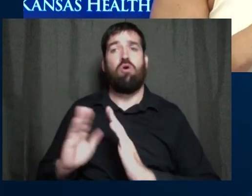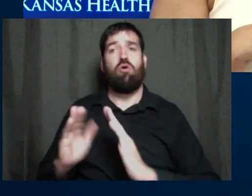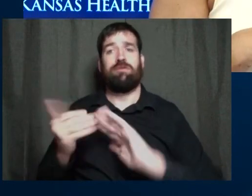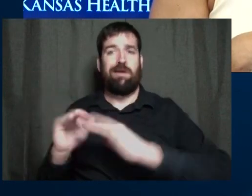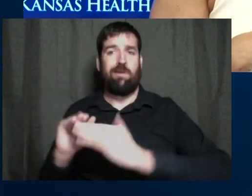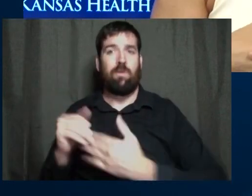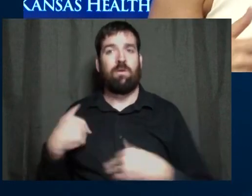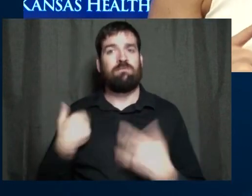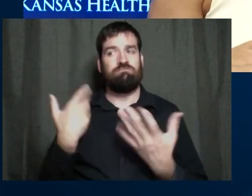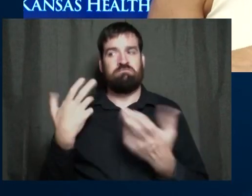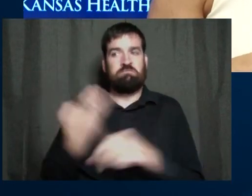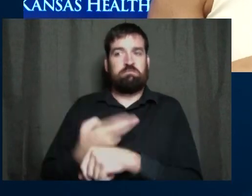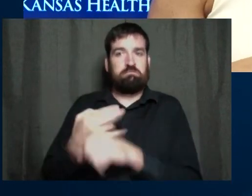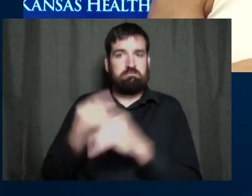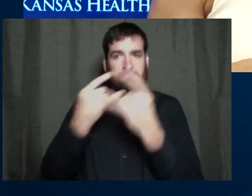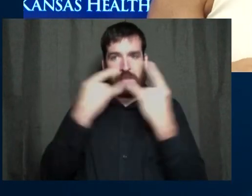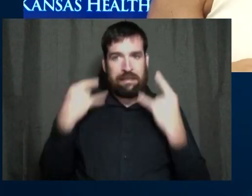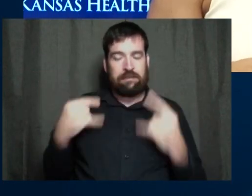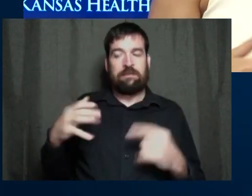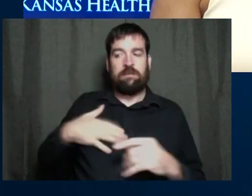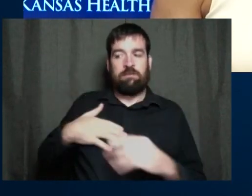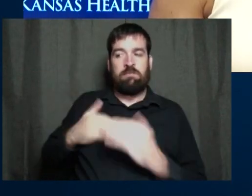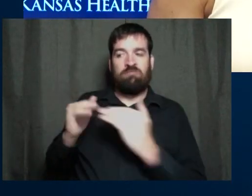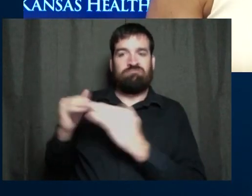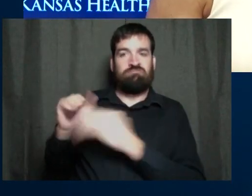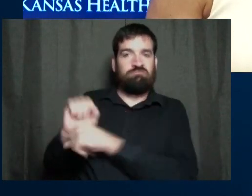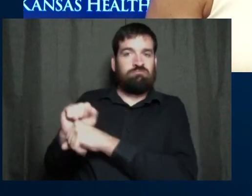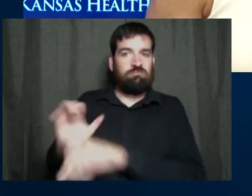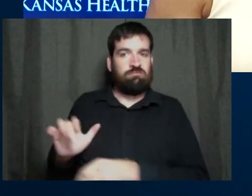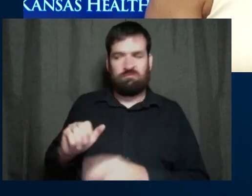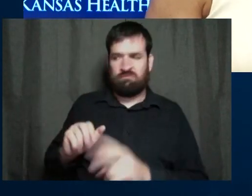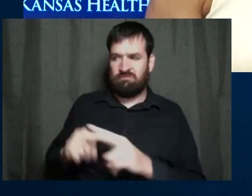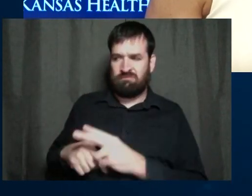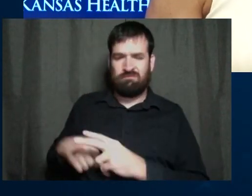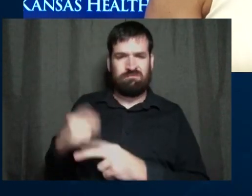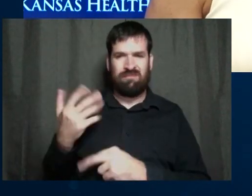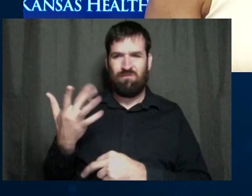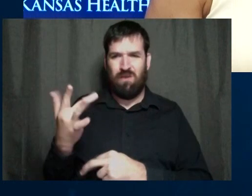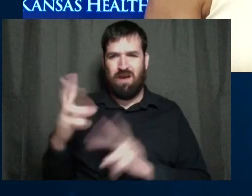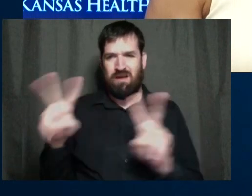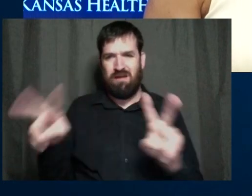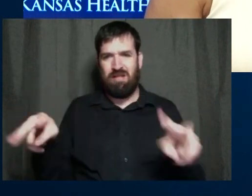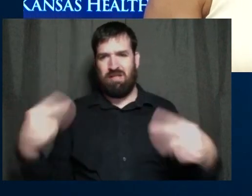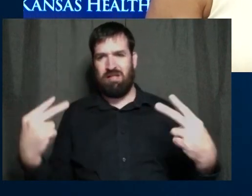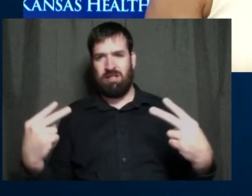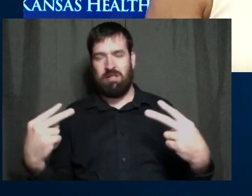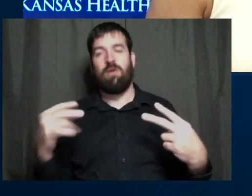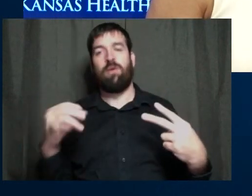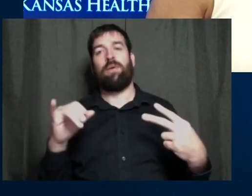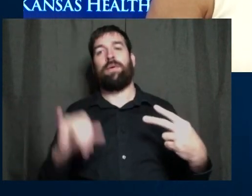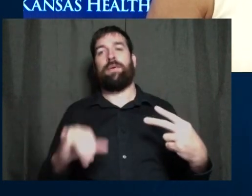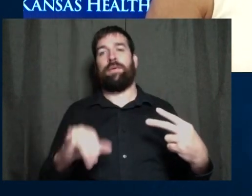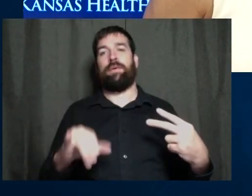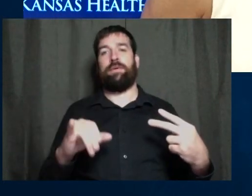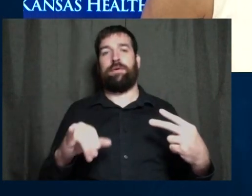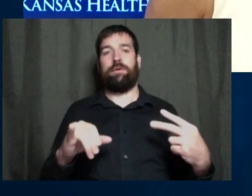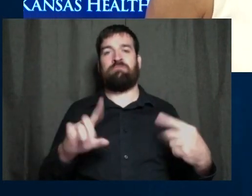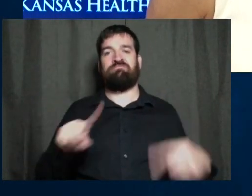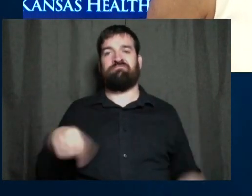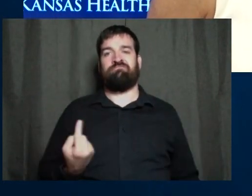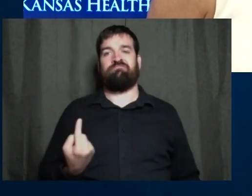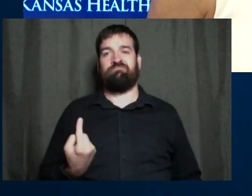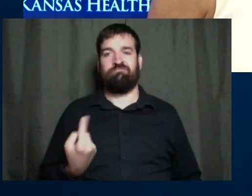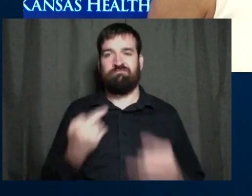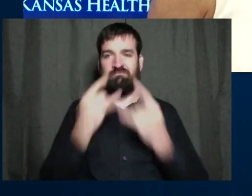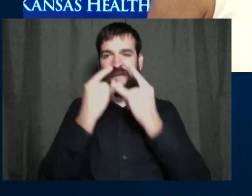mask on, and so did my colleague, and I was like, why is everybody staring at me? And then it dawned on me, oh, I'm the only person wearing a mask. So